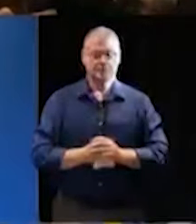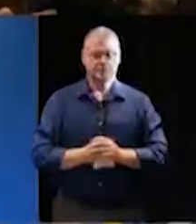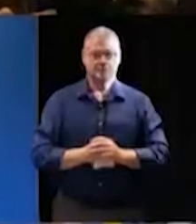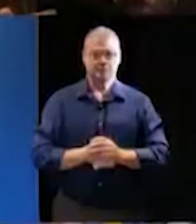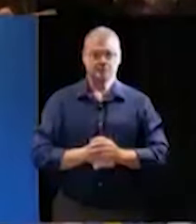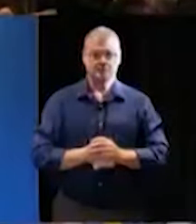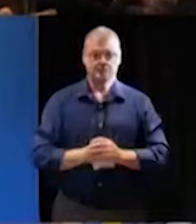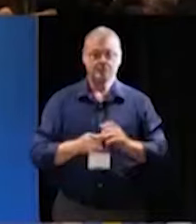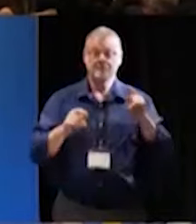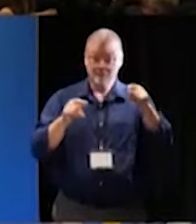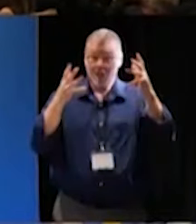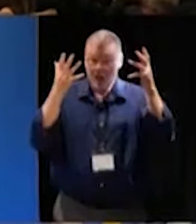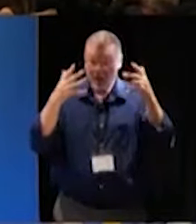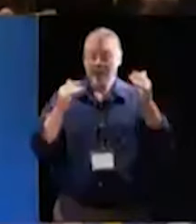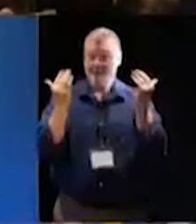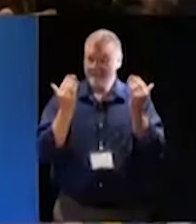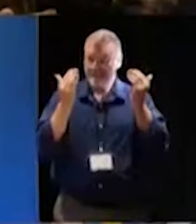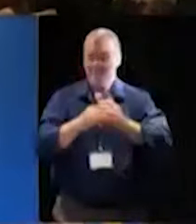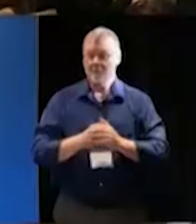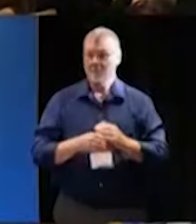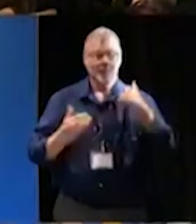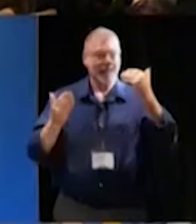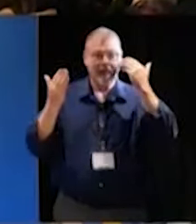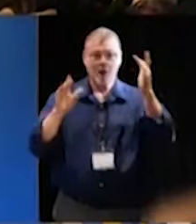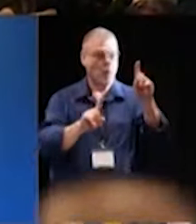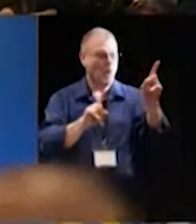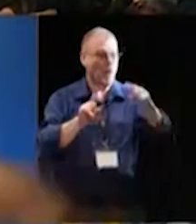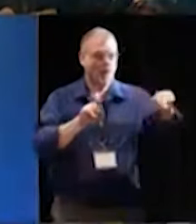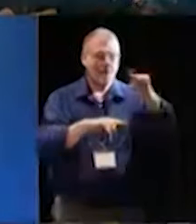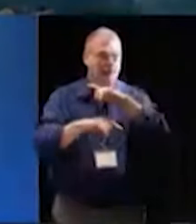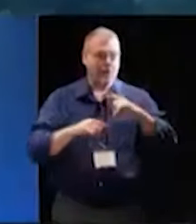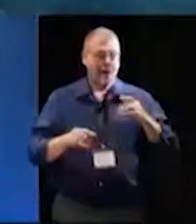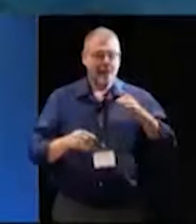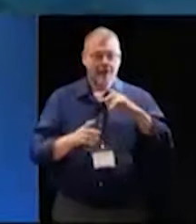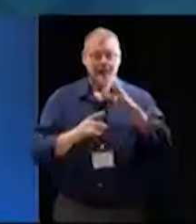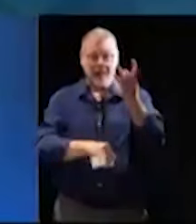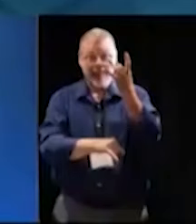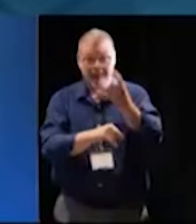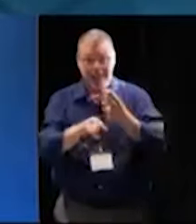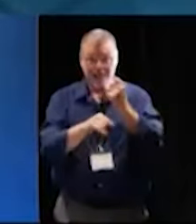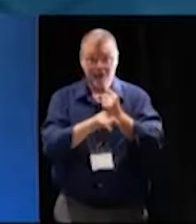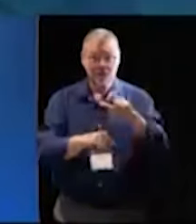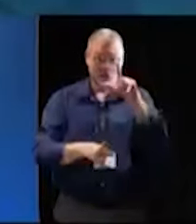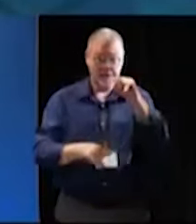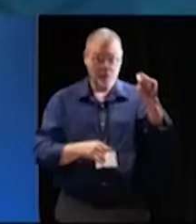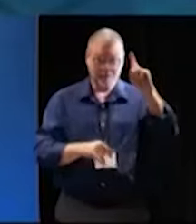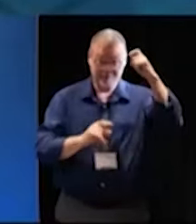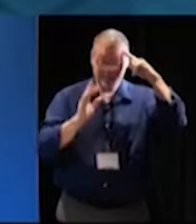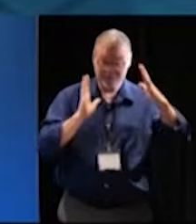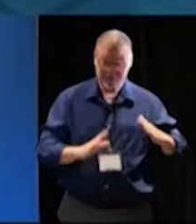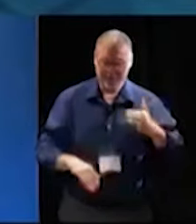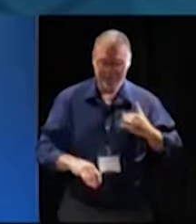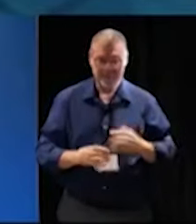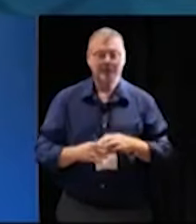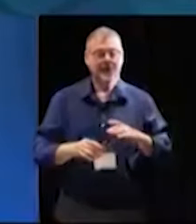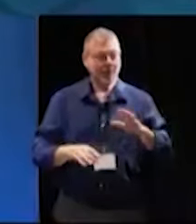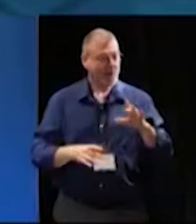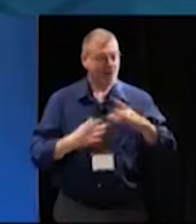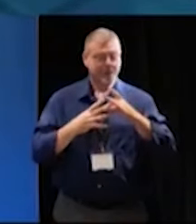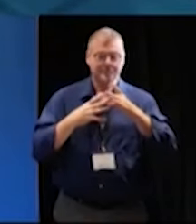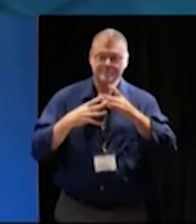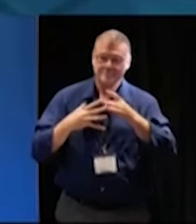And Doreen Harris, I don't know where we have not been together. As you mentioned, 8 years as lieutenant governor really took me to so